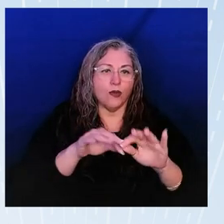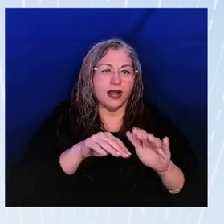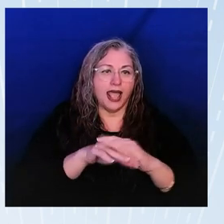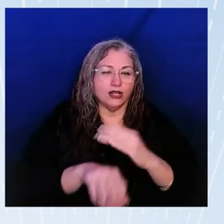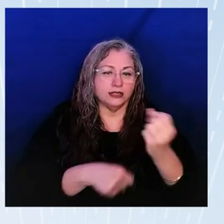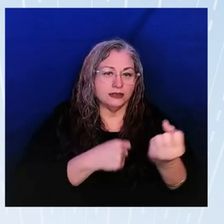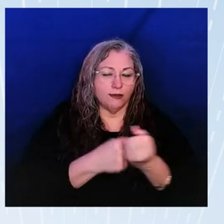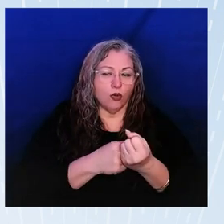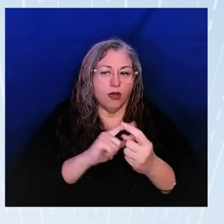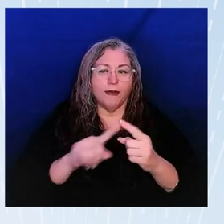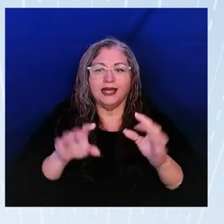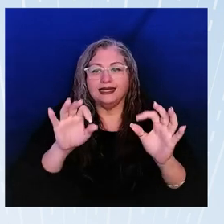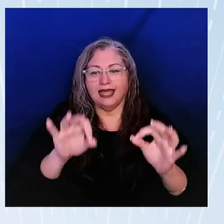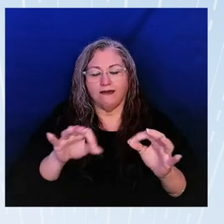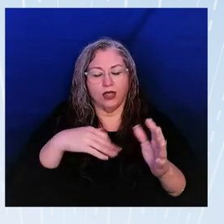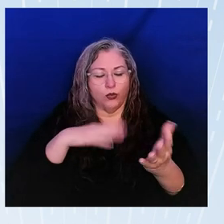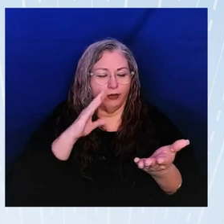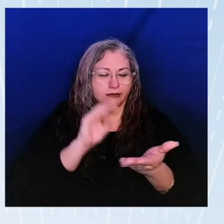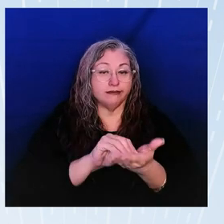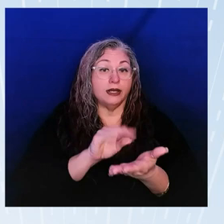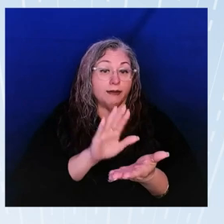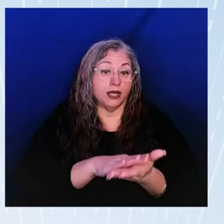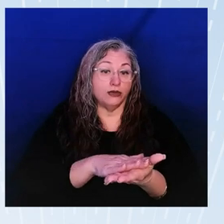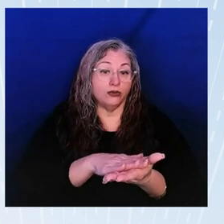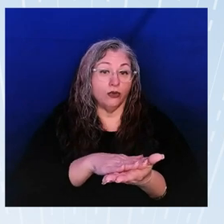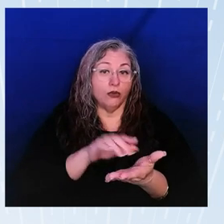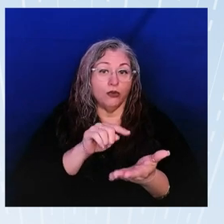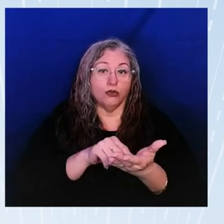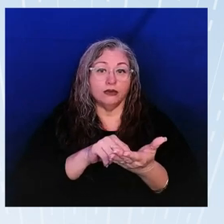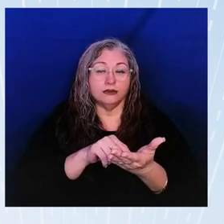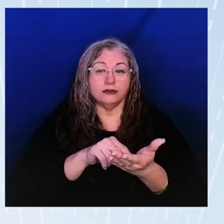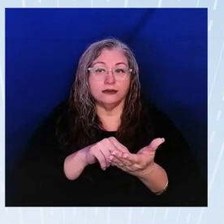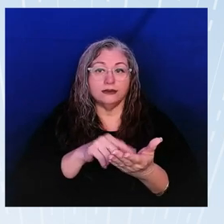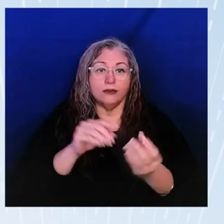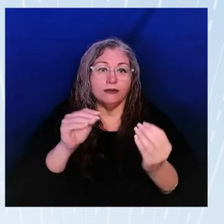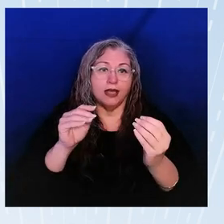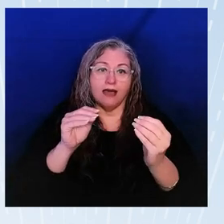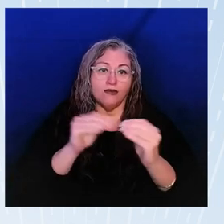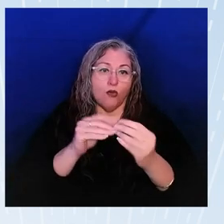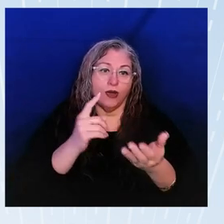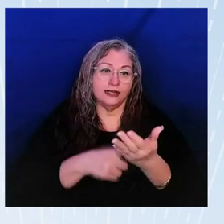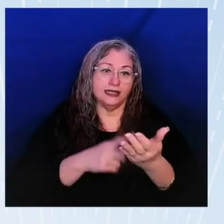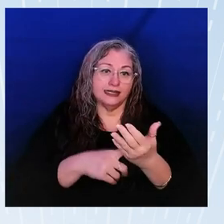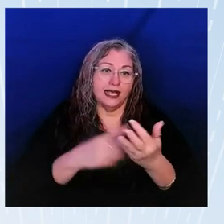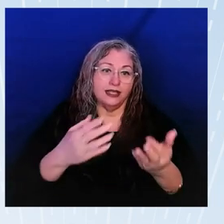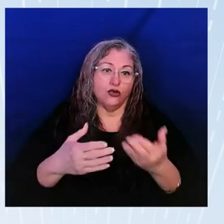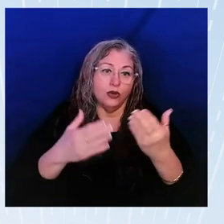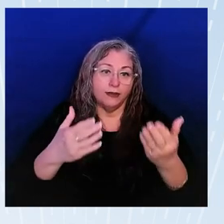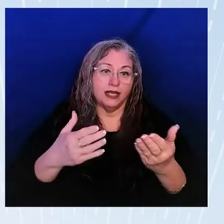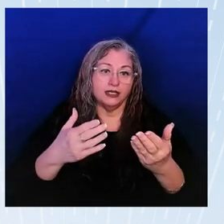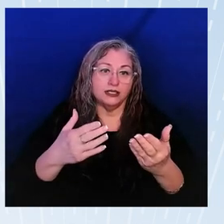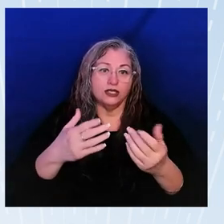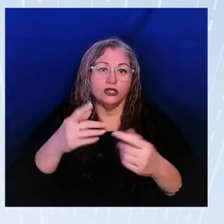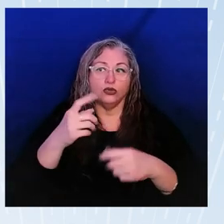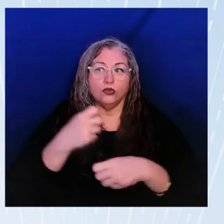But we're definitely going to make note about, I guess as we further discuss the recommendations or further recommendations to ensure that,